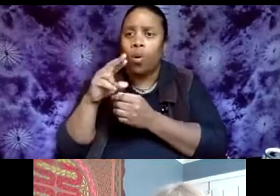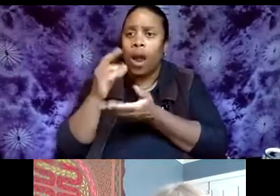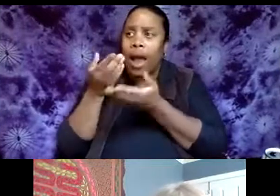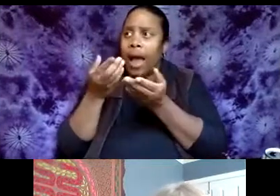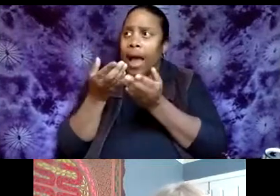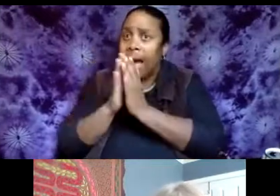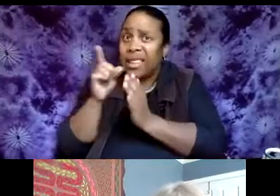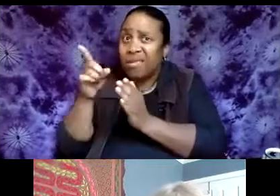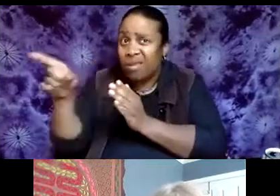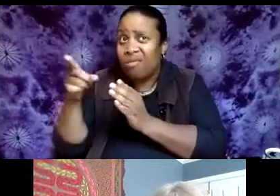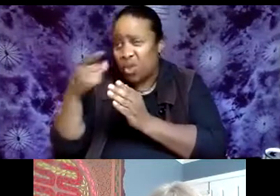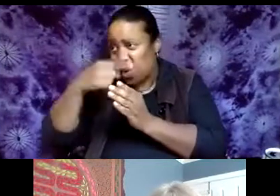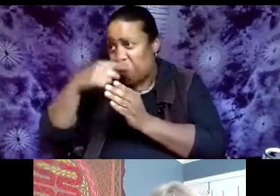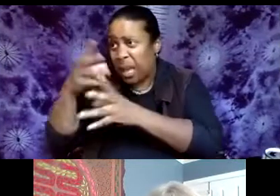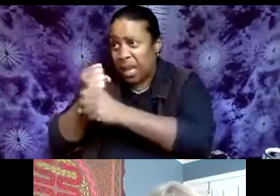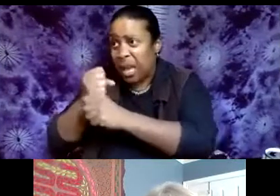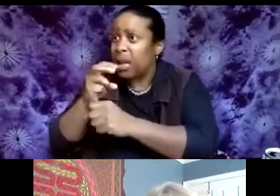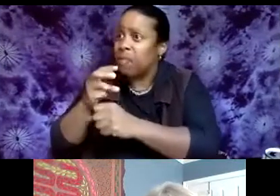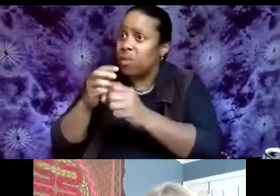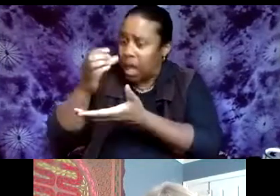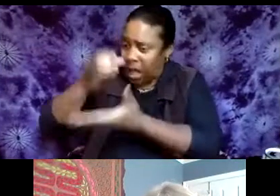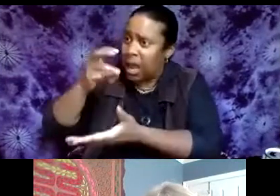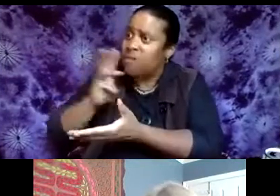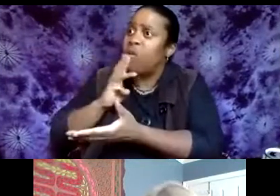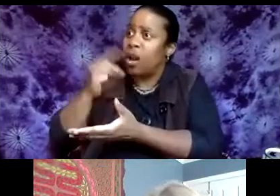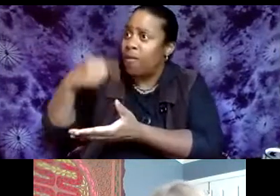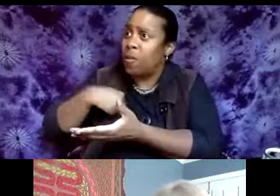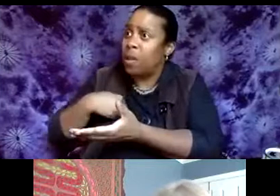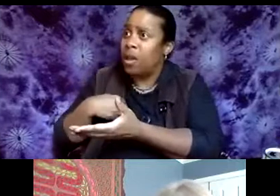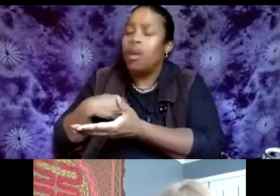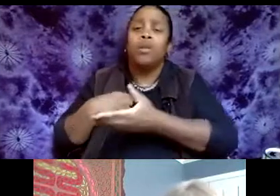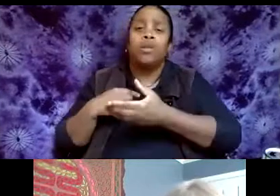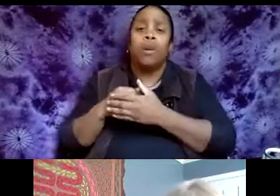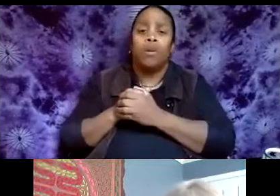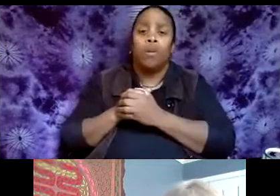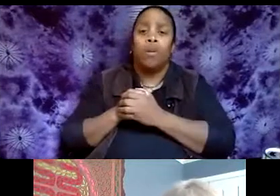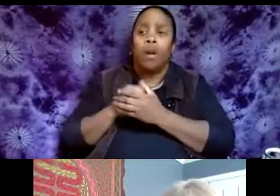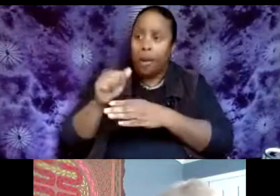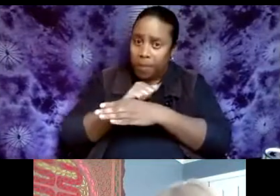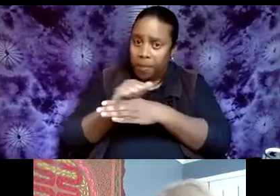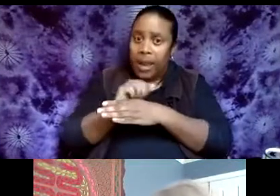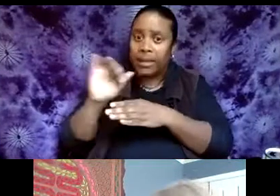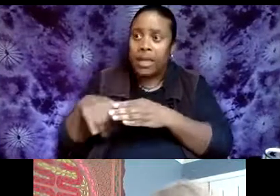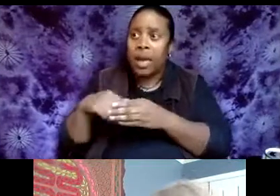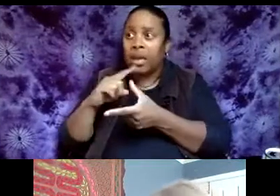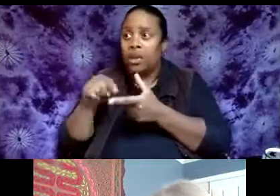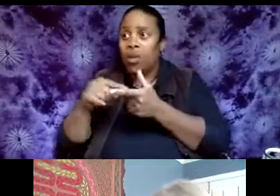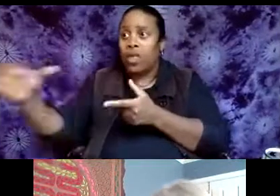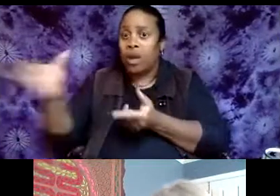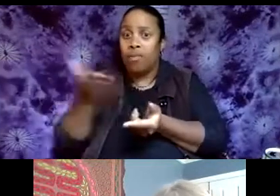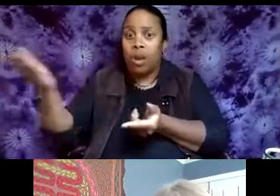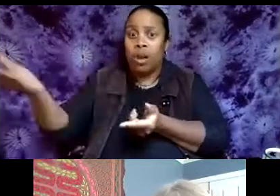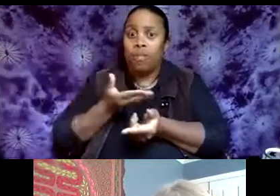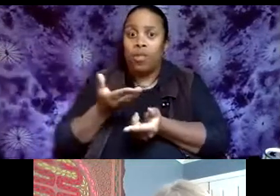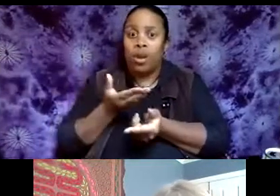for you. And then again, you do this where they know that you're playing with them and practicing. Right. When they bring back the glass of water and like, oh, I meant it